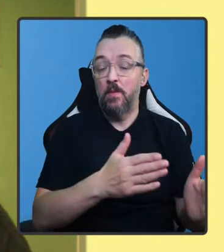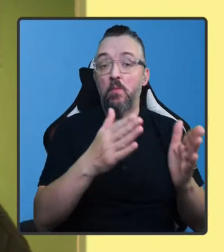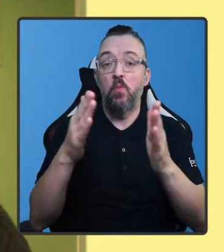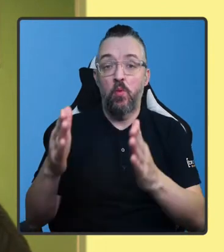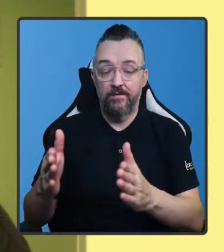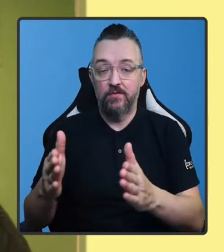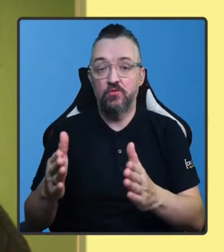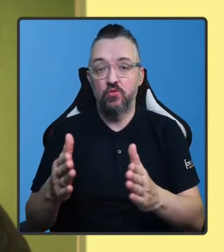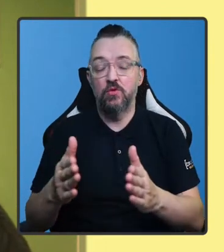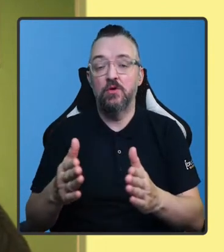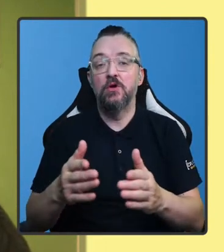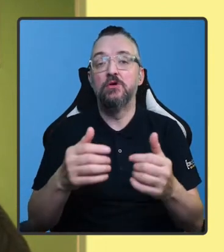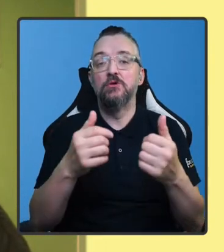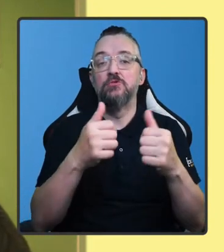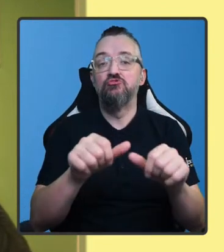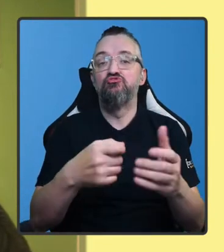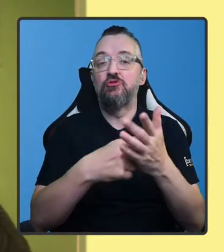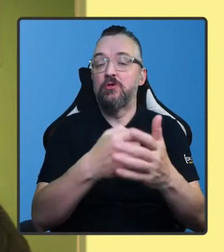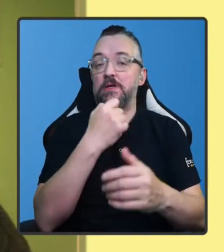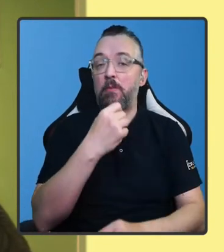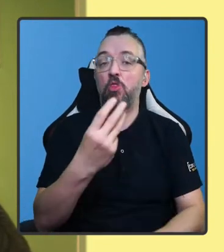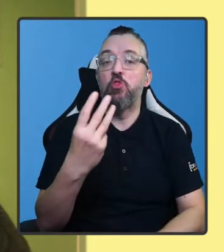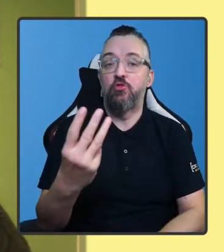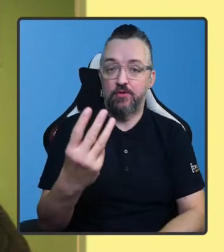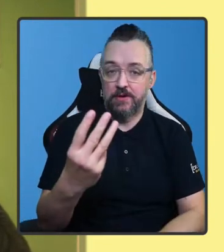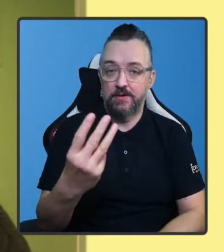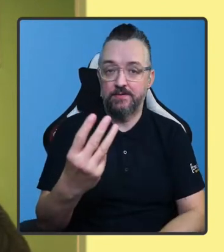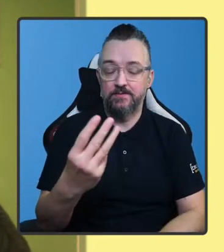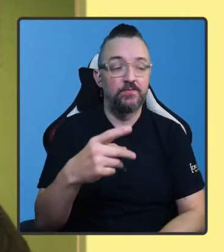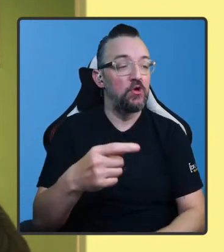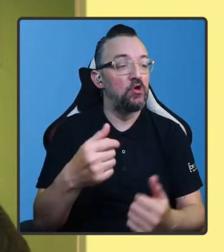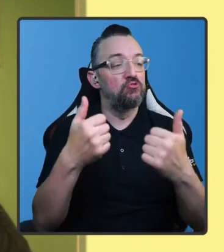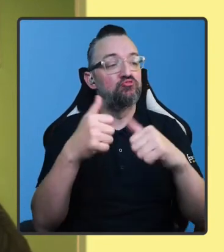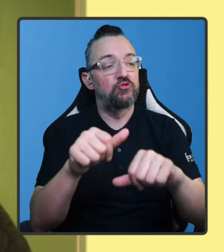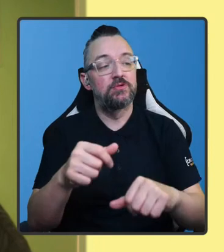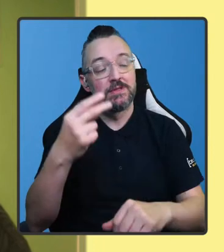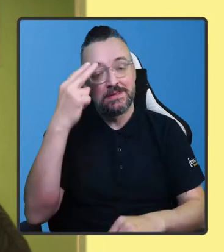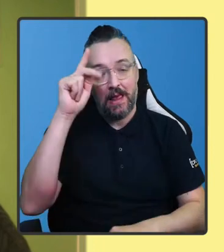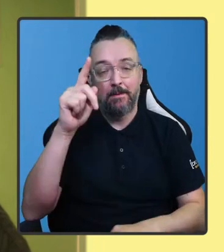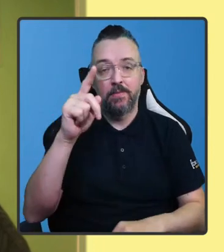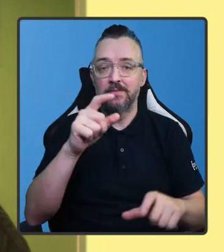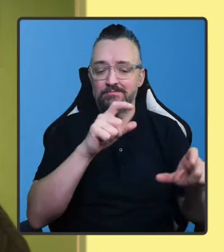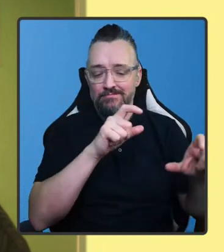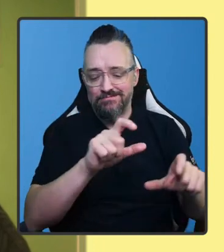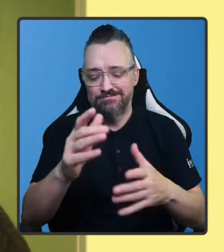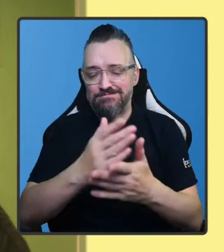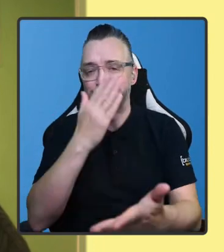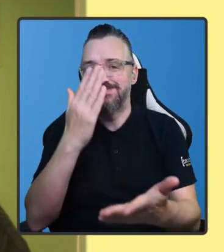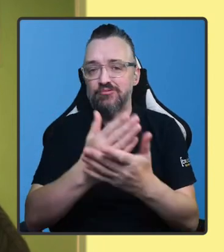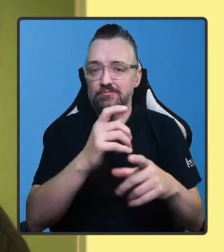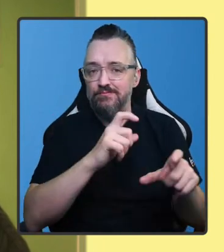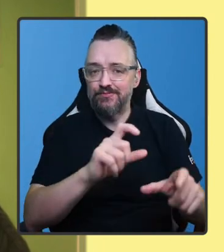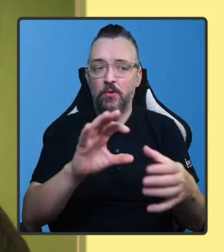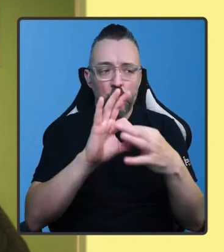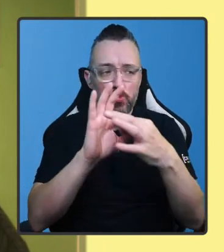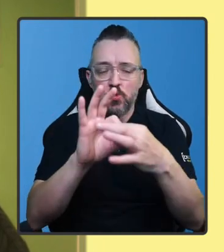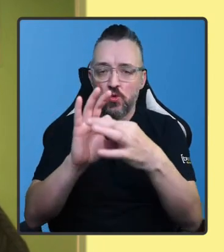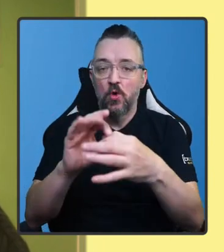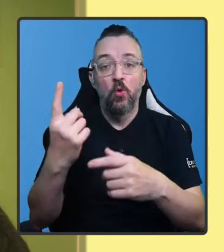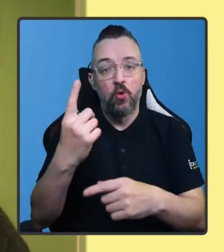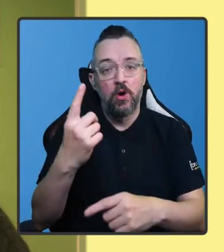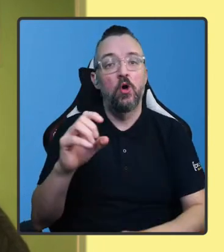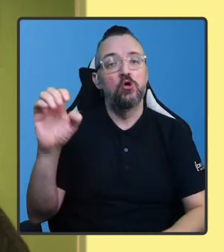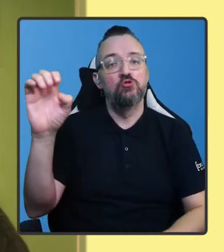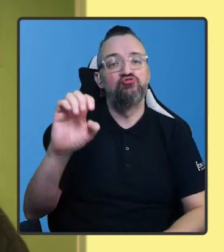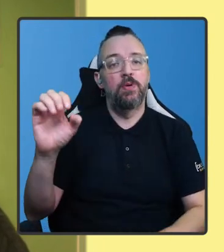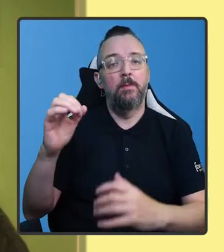to resolution number 3. This resolution is entitled Ensuring Continued Links with the European Parliament